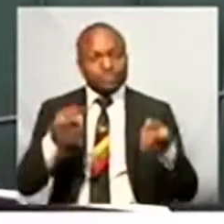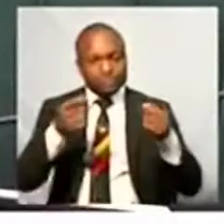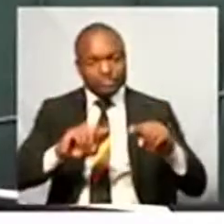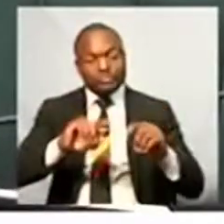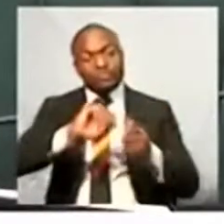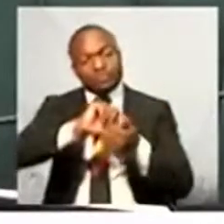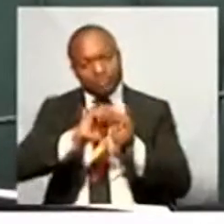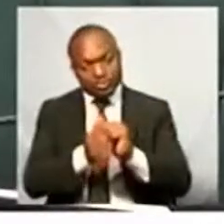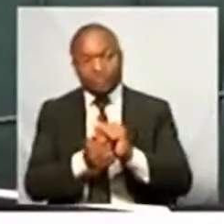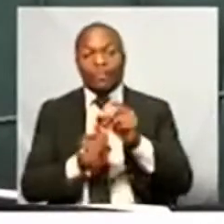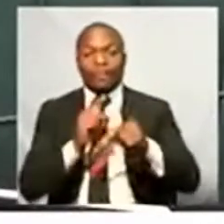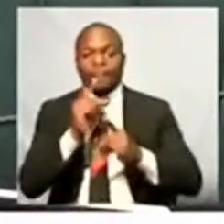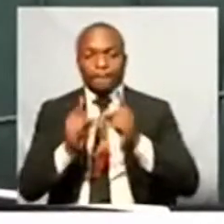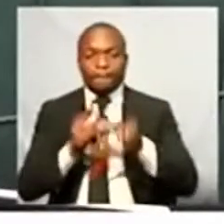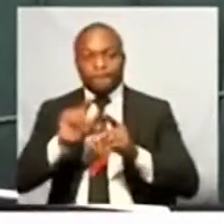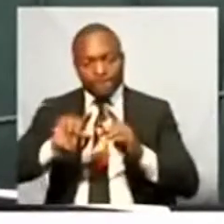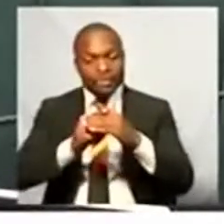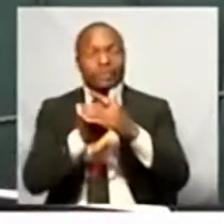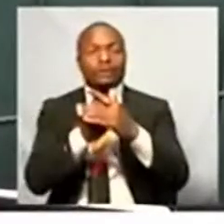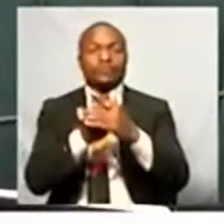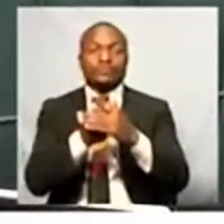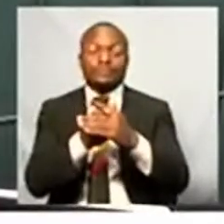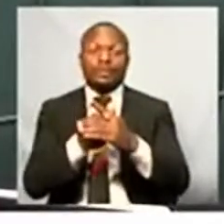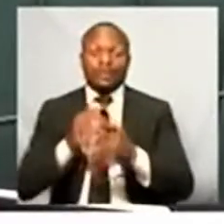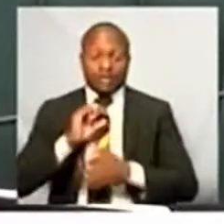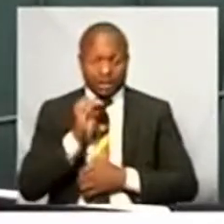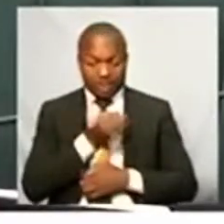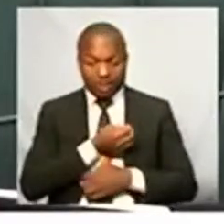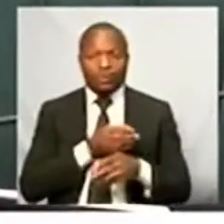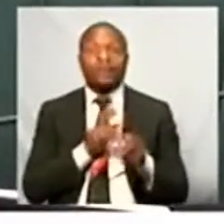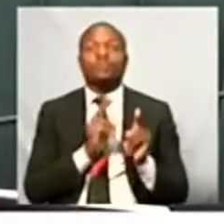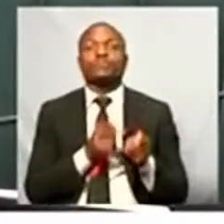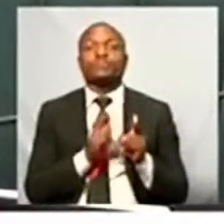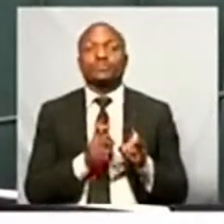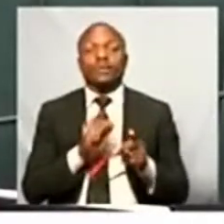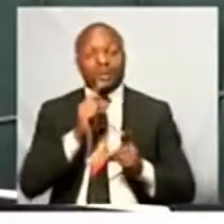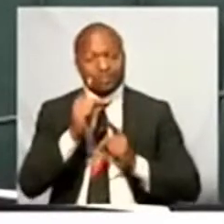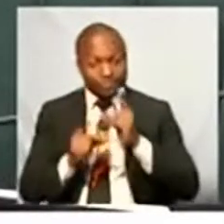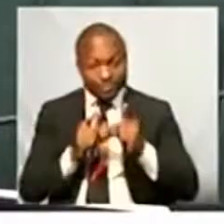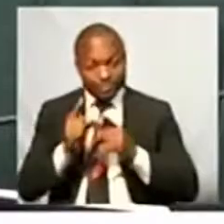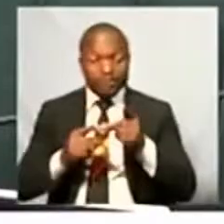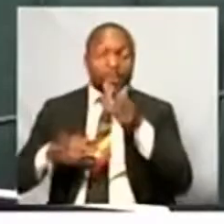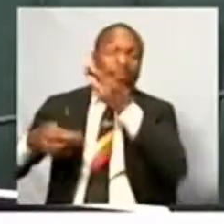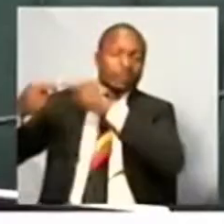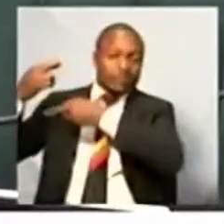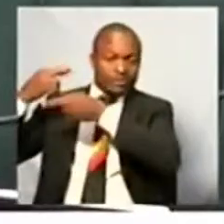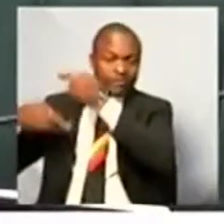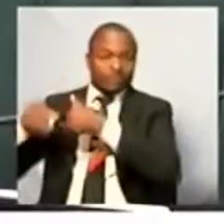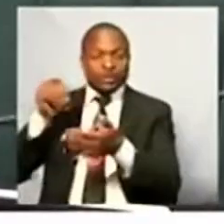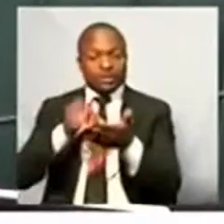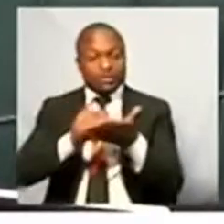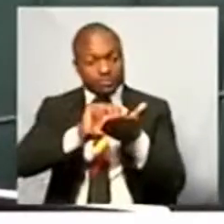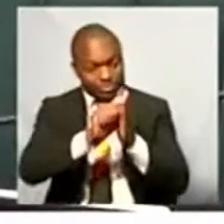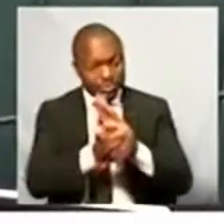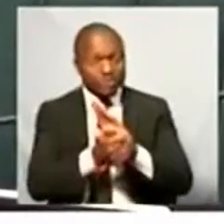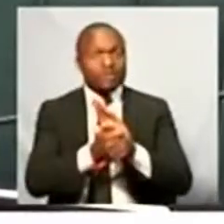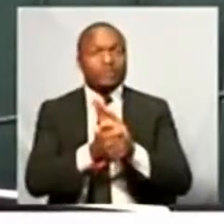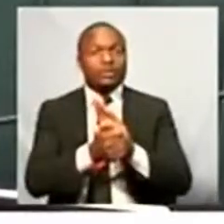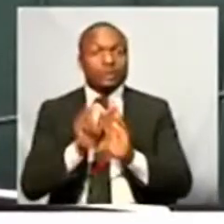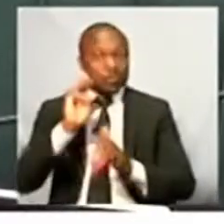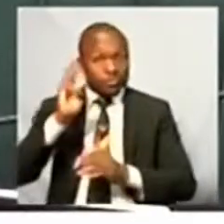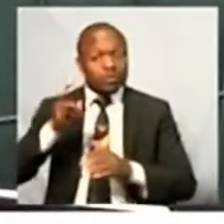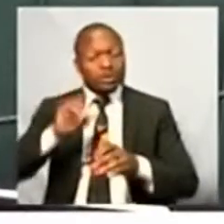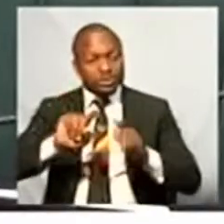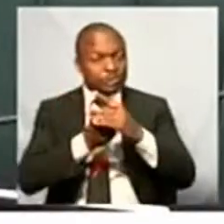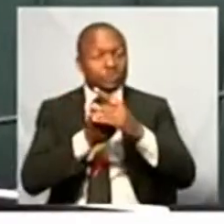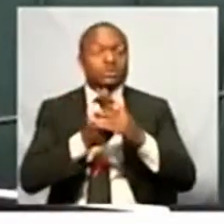amendment process will begin. Our response, Madam Speaker, is that the process to review this Act is scheduled to commence